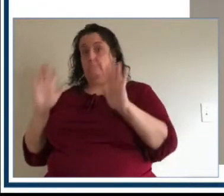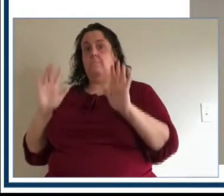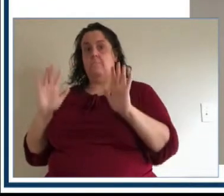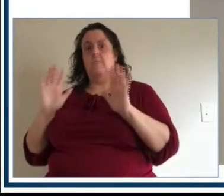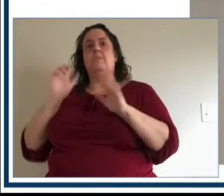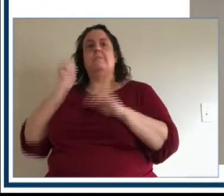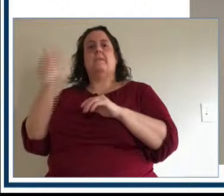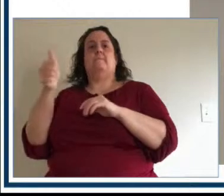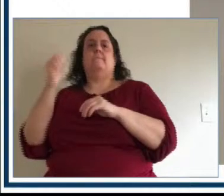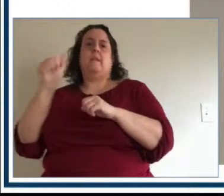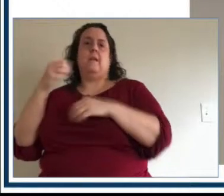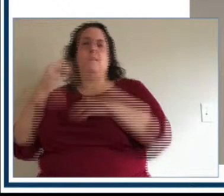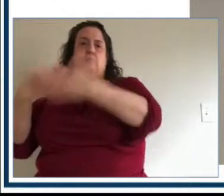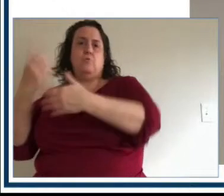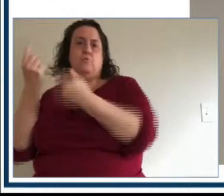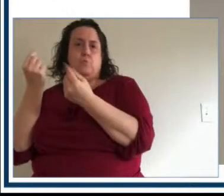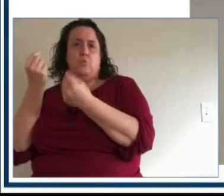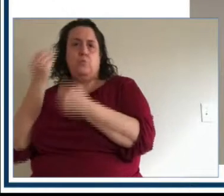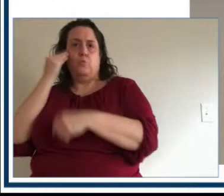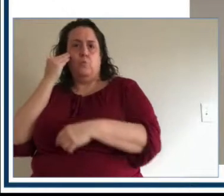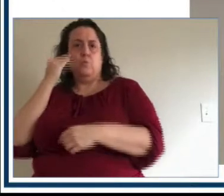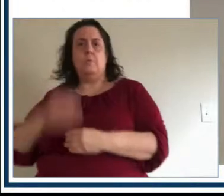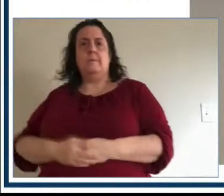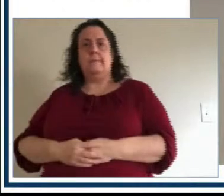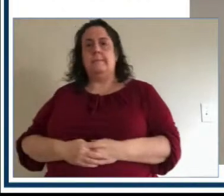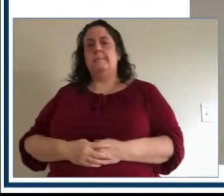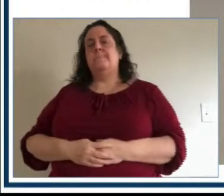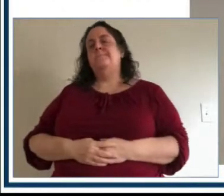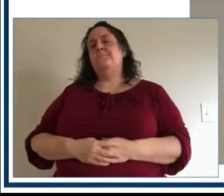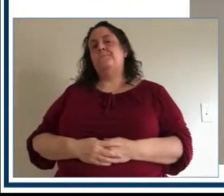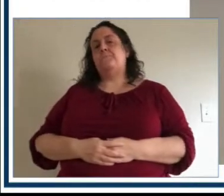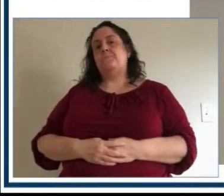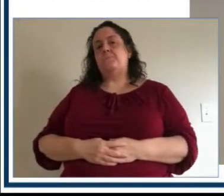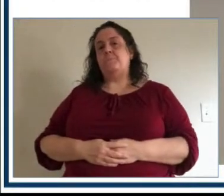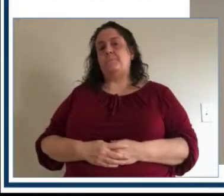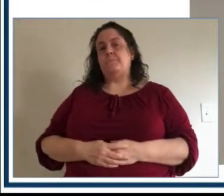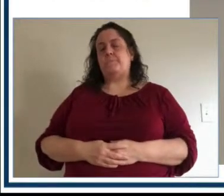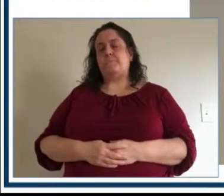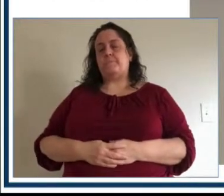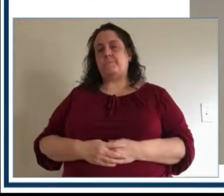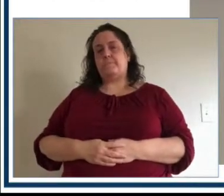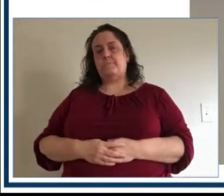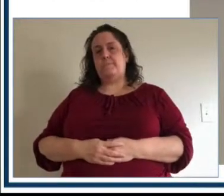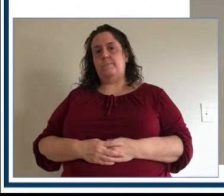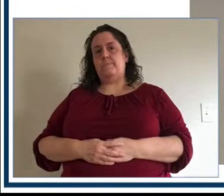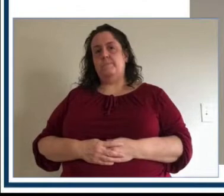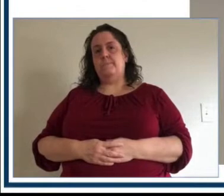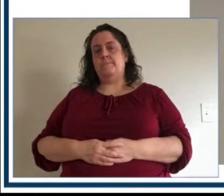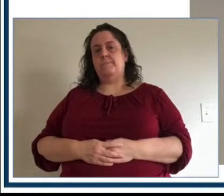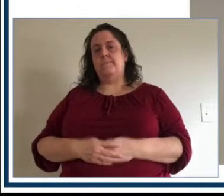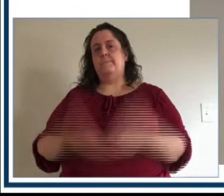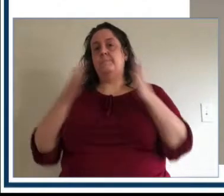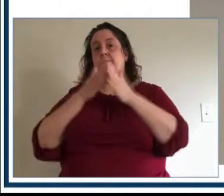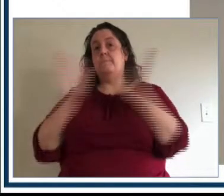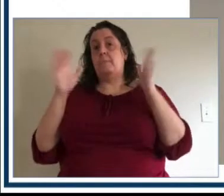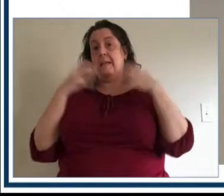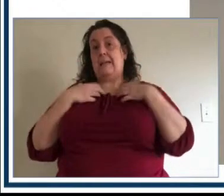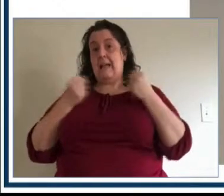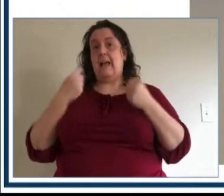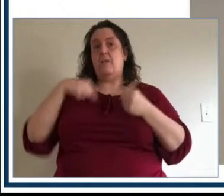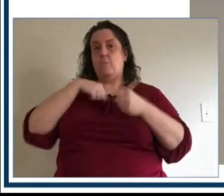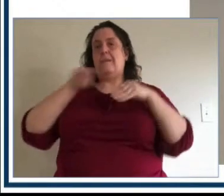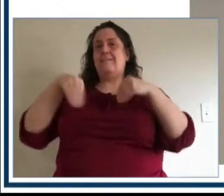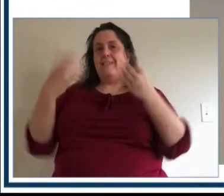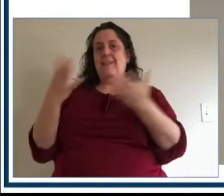themselves much more, and then focusing public health resources in settings and situations where there's increased risk.